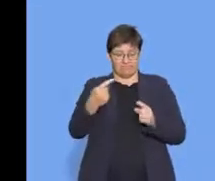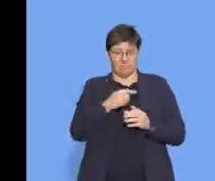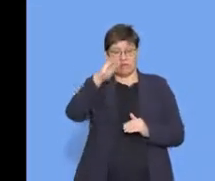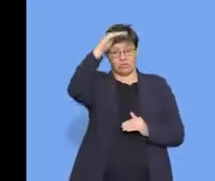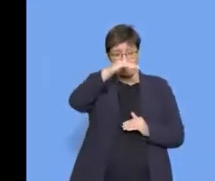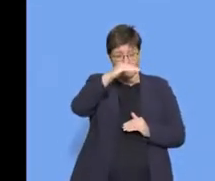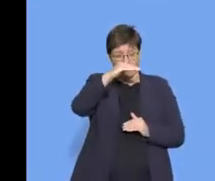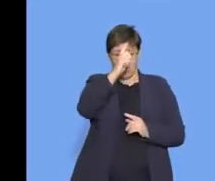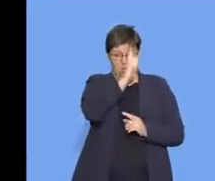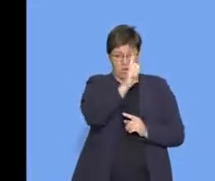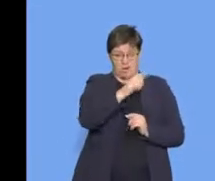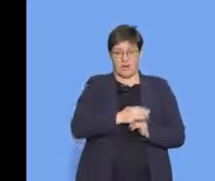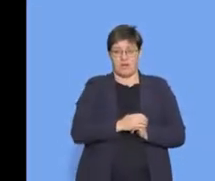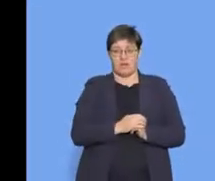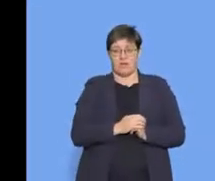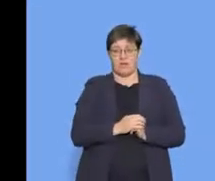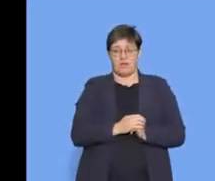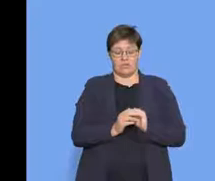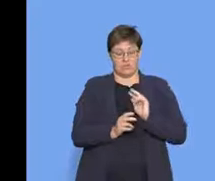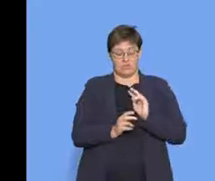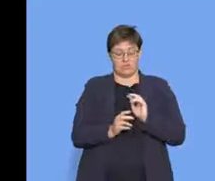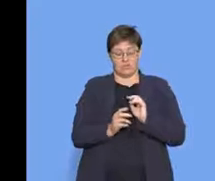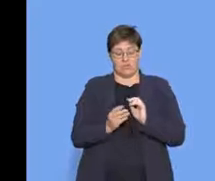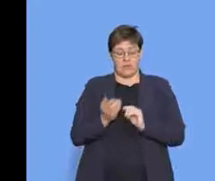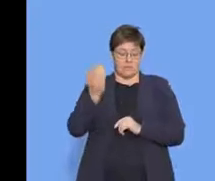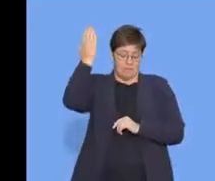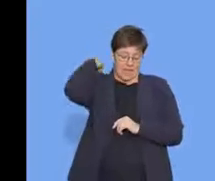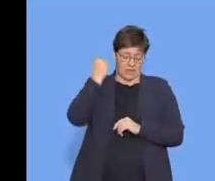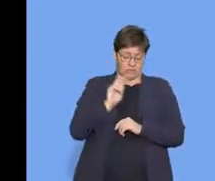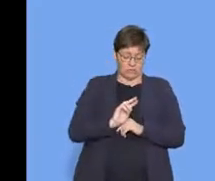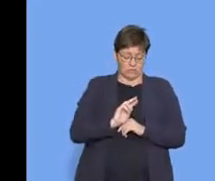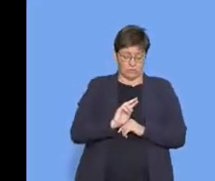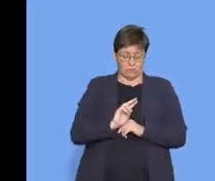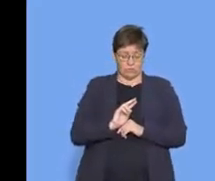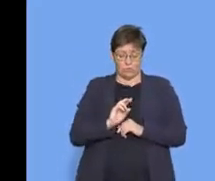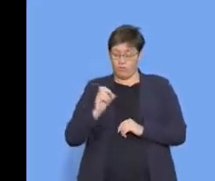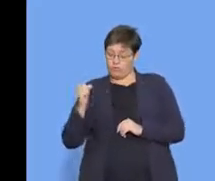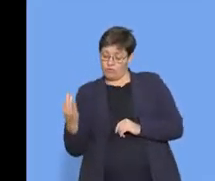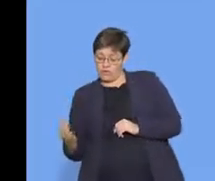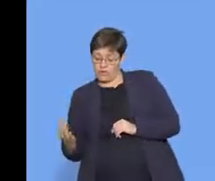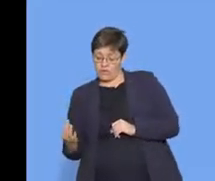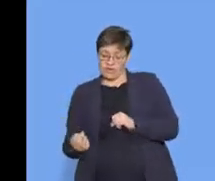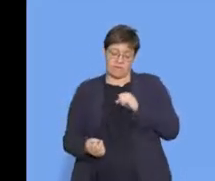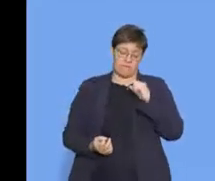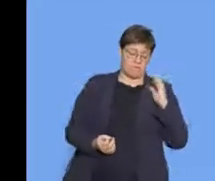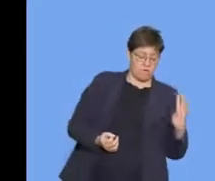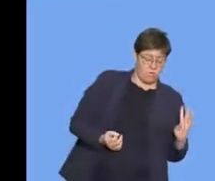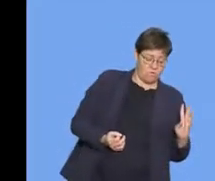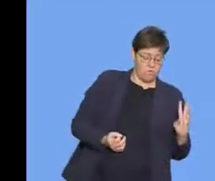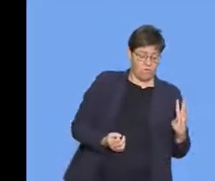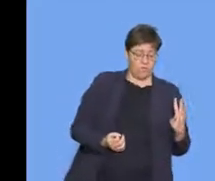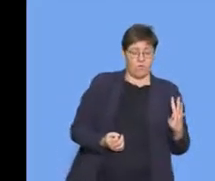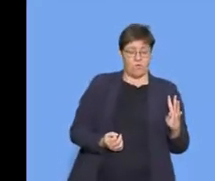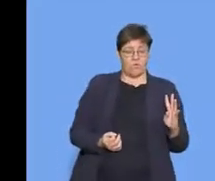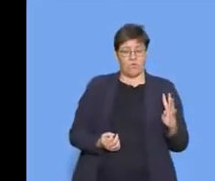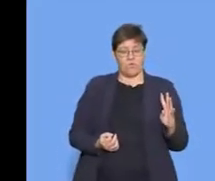got the top square, which is number 1. I've got the back square, the side square, the other